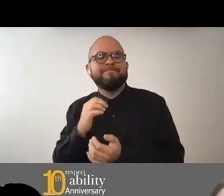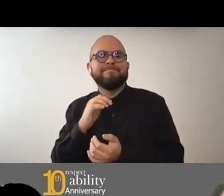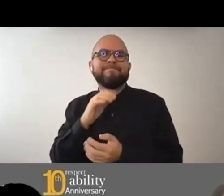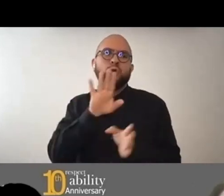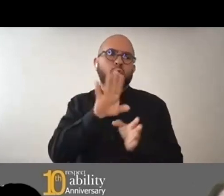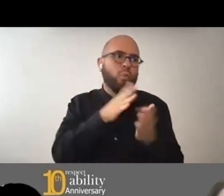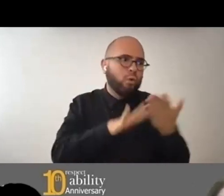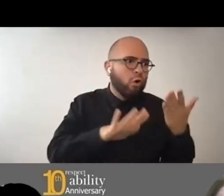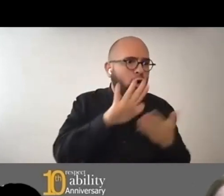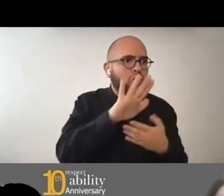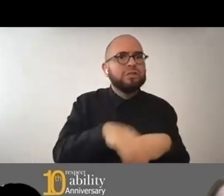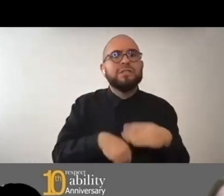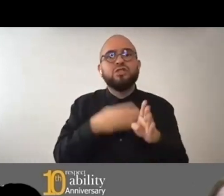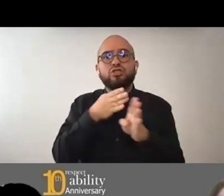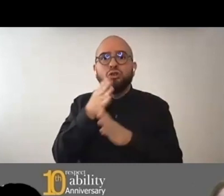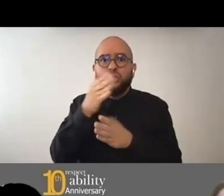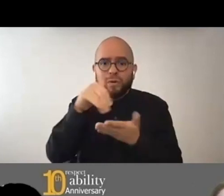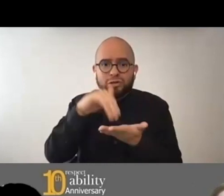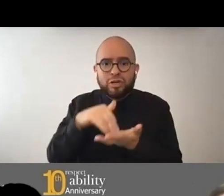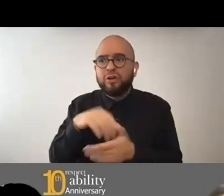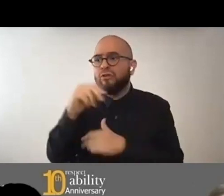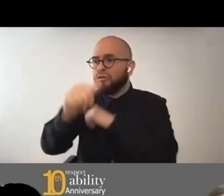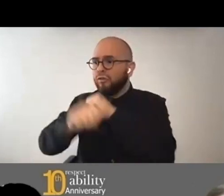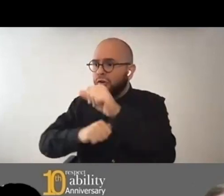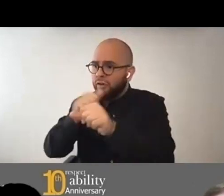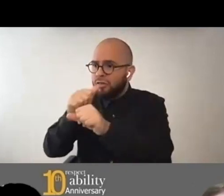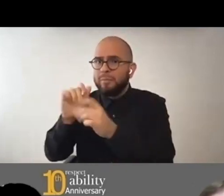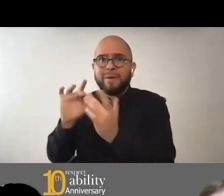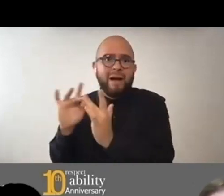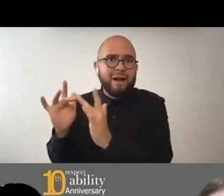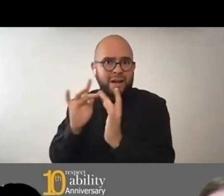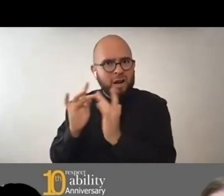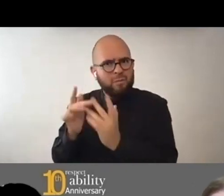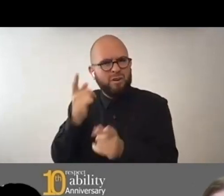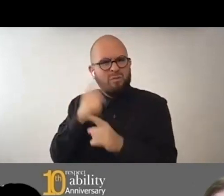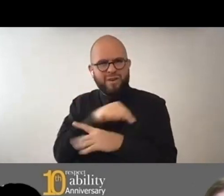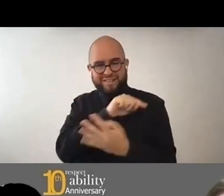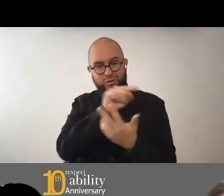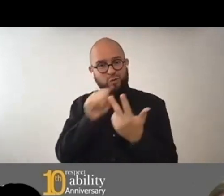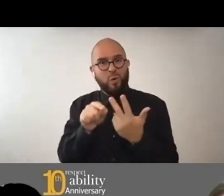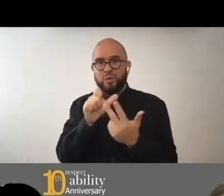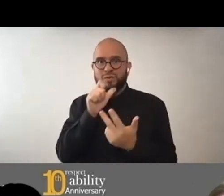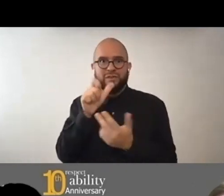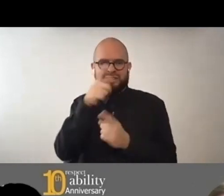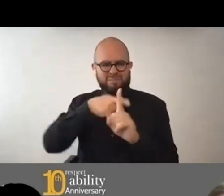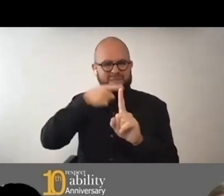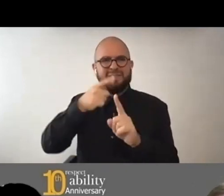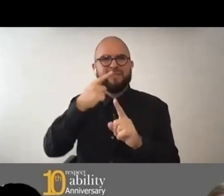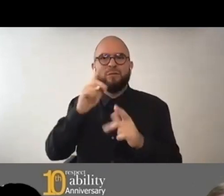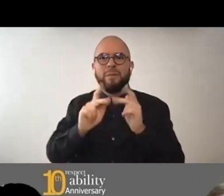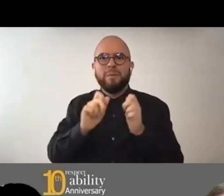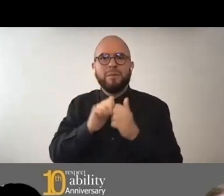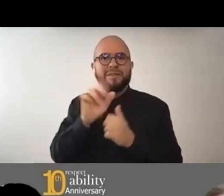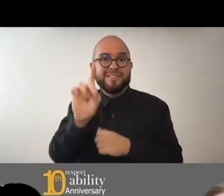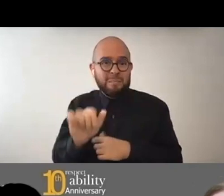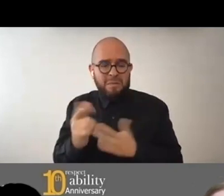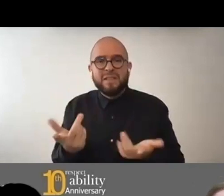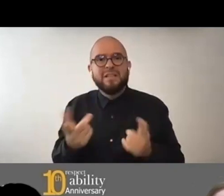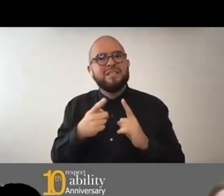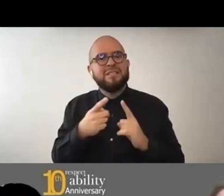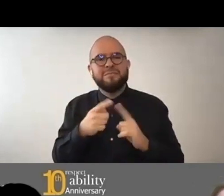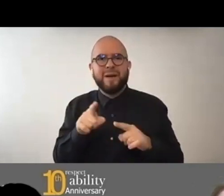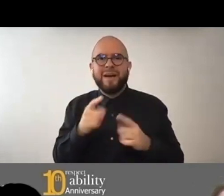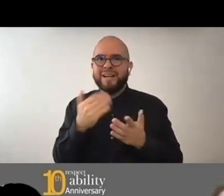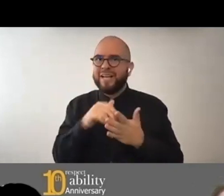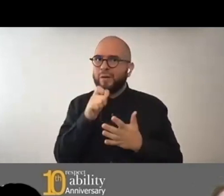center, alumni networks, programs that are not just for people with disabilities. And also don't feel limited by these. Don't